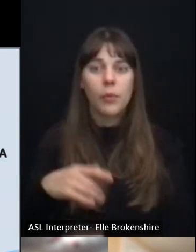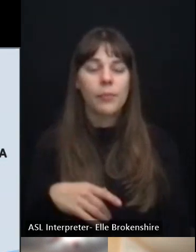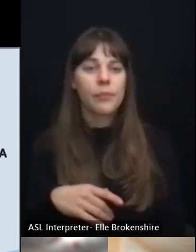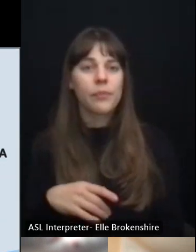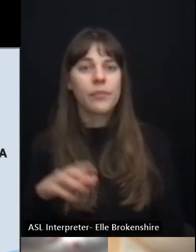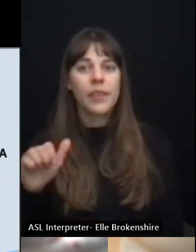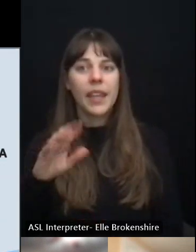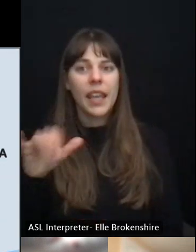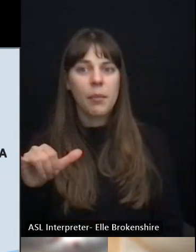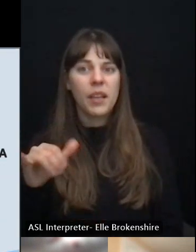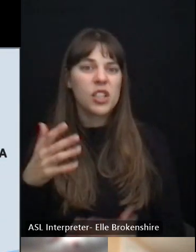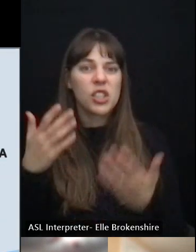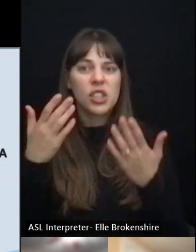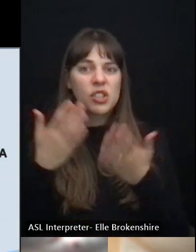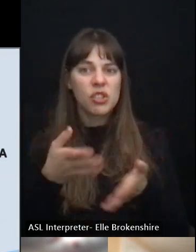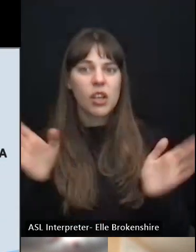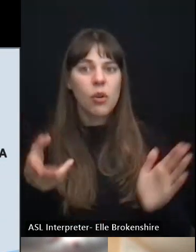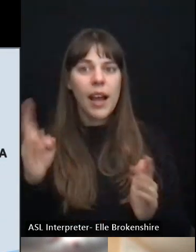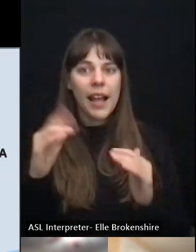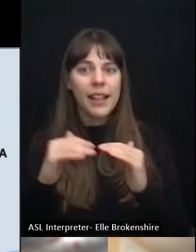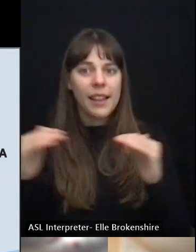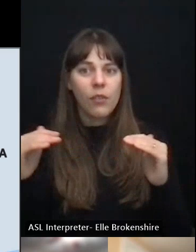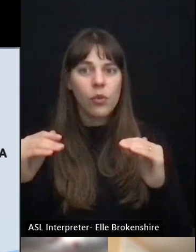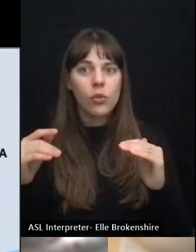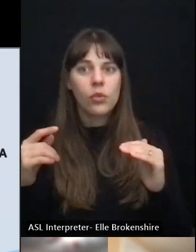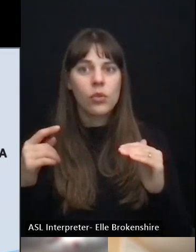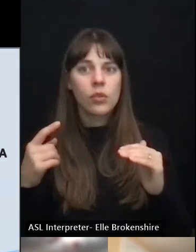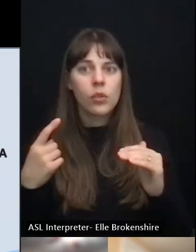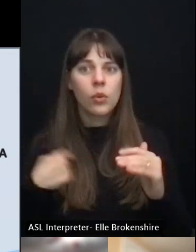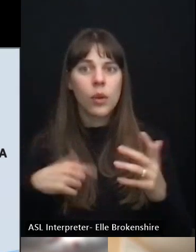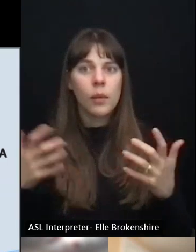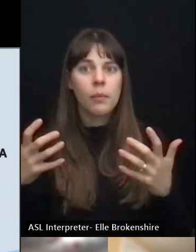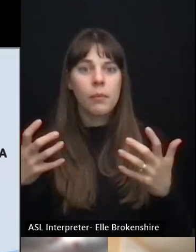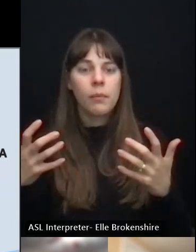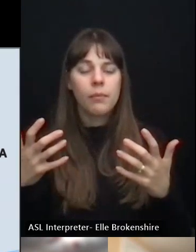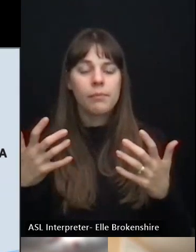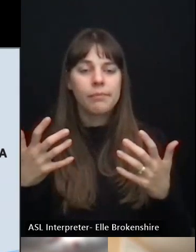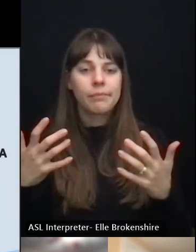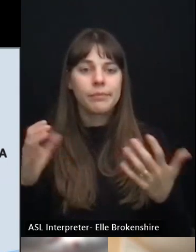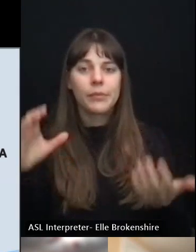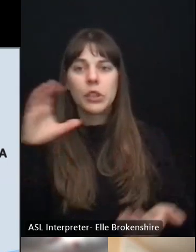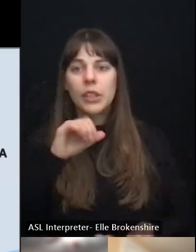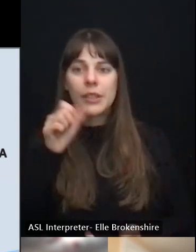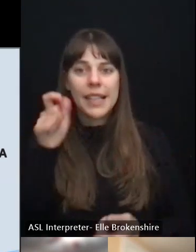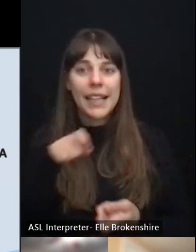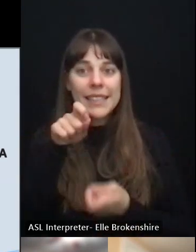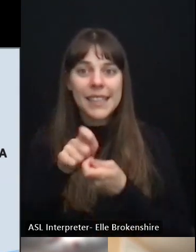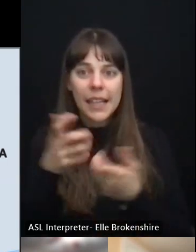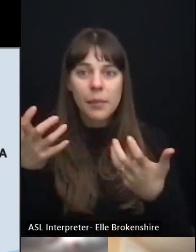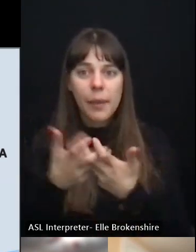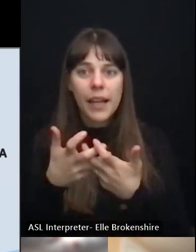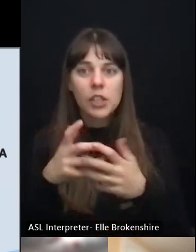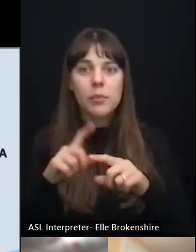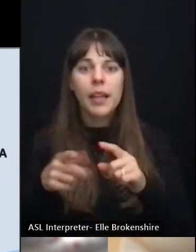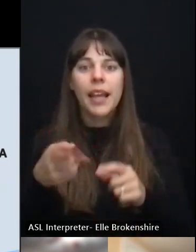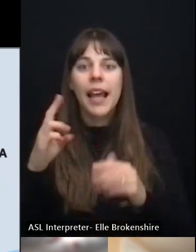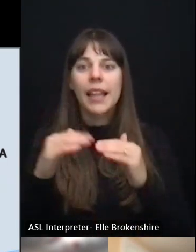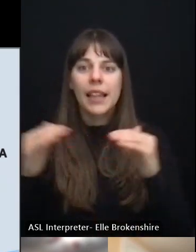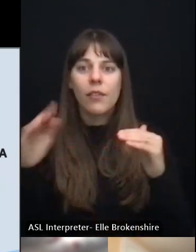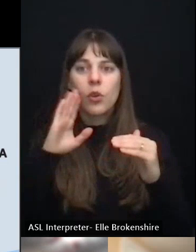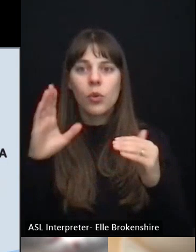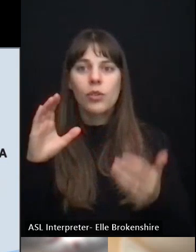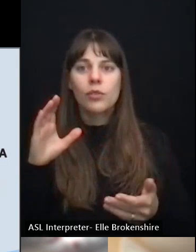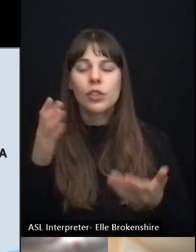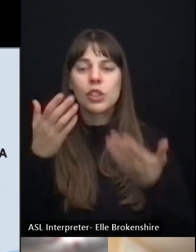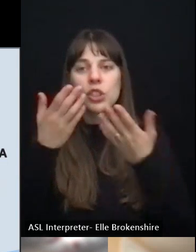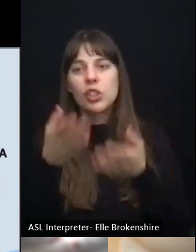we're generally matching. It's not going to be an exact match, but we are and at Yeah. maybe high level, generally matching the service